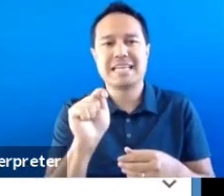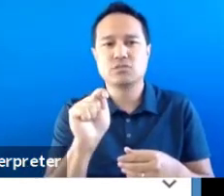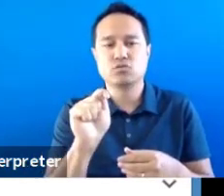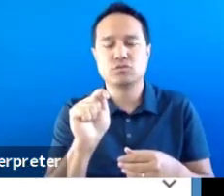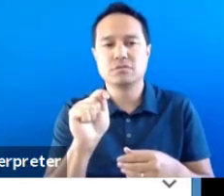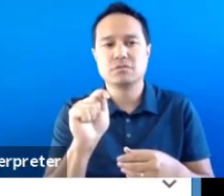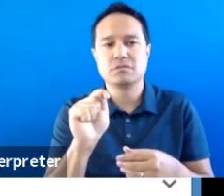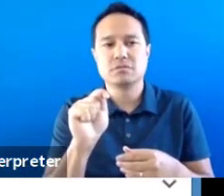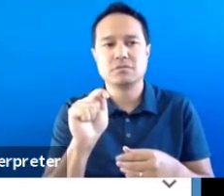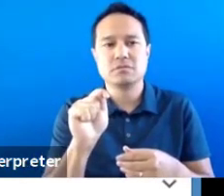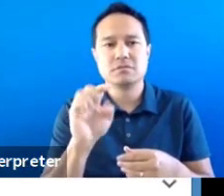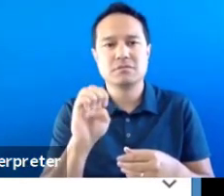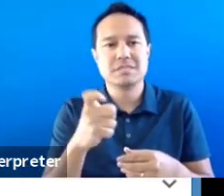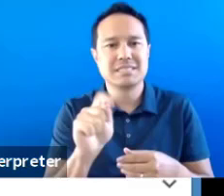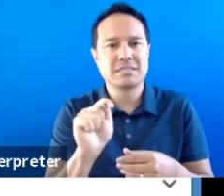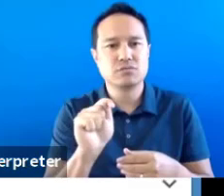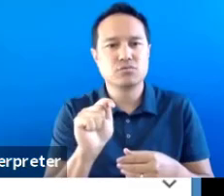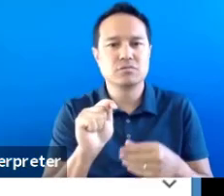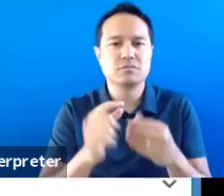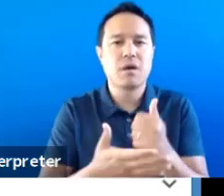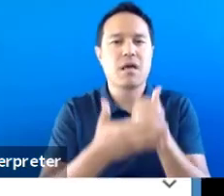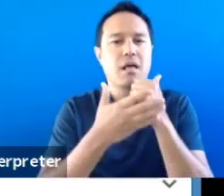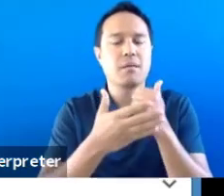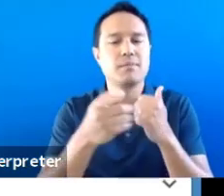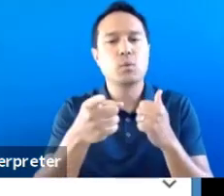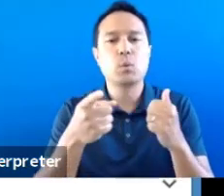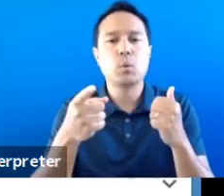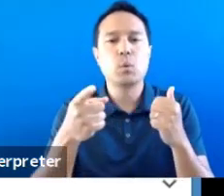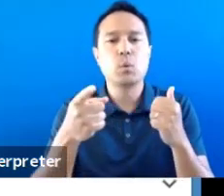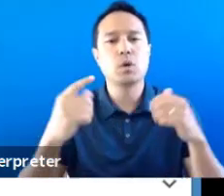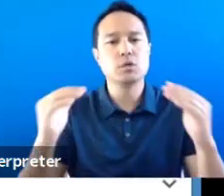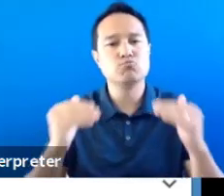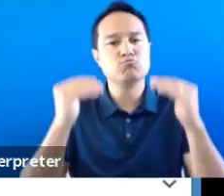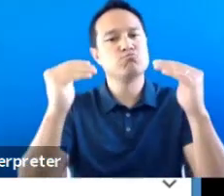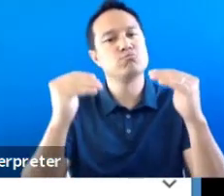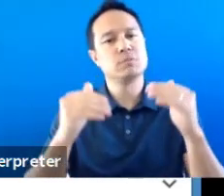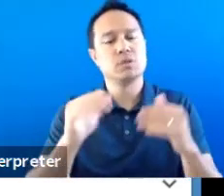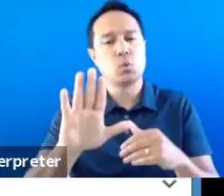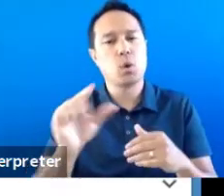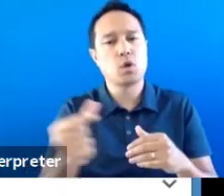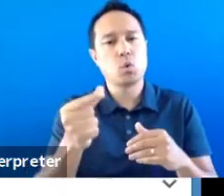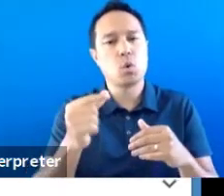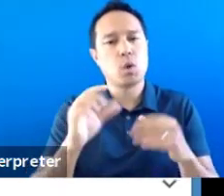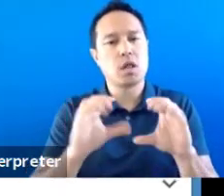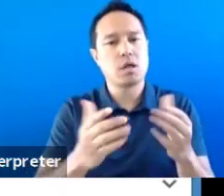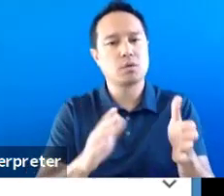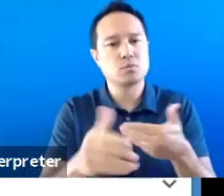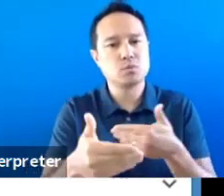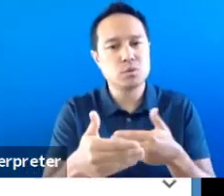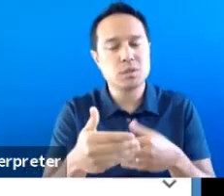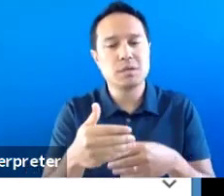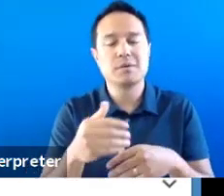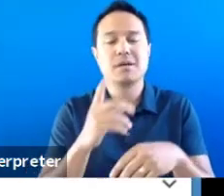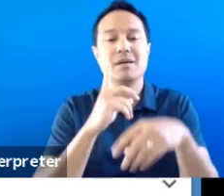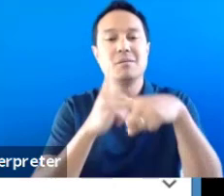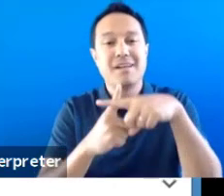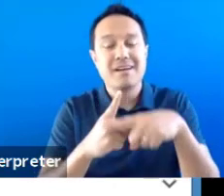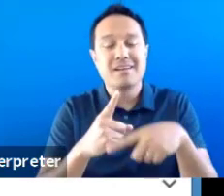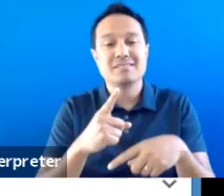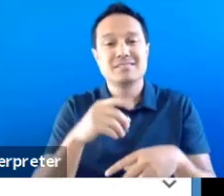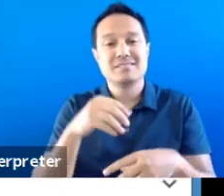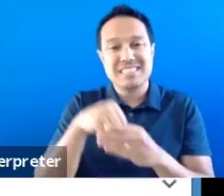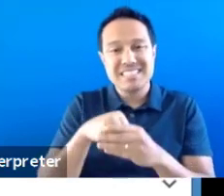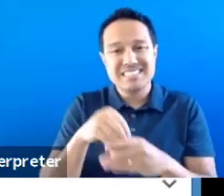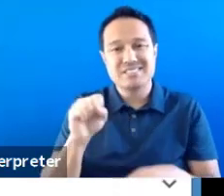would recommend that will kind of help you level up your Google Classroom, as well as you can use them inside of Studio